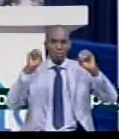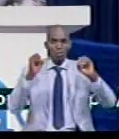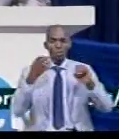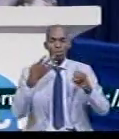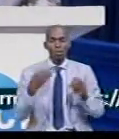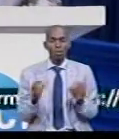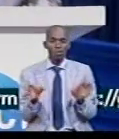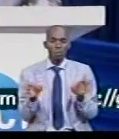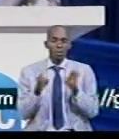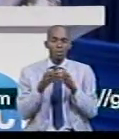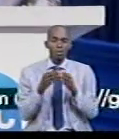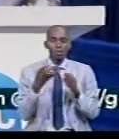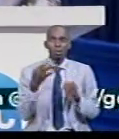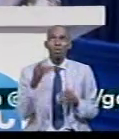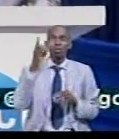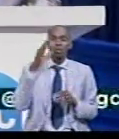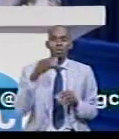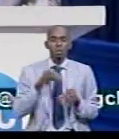God, Ghana.